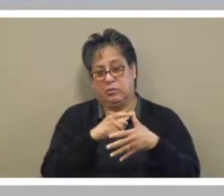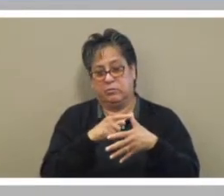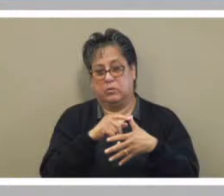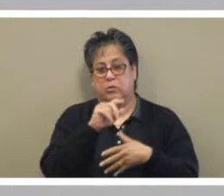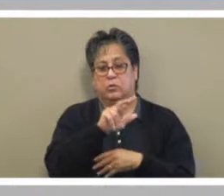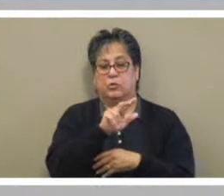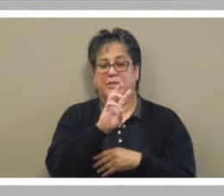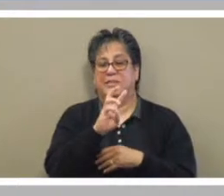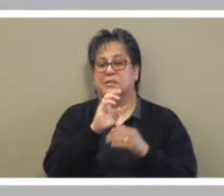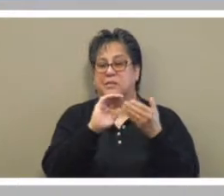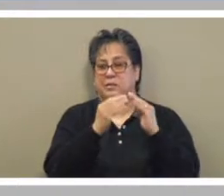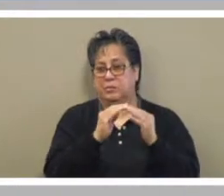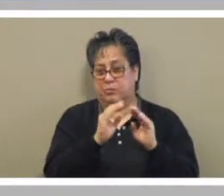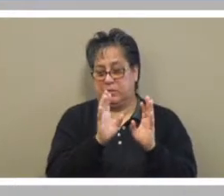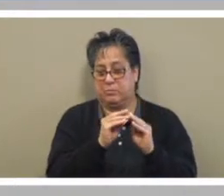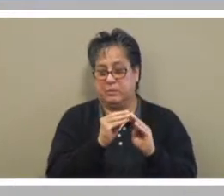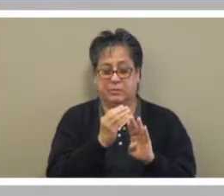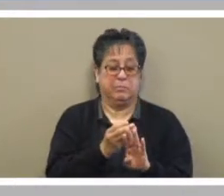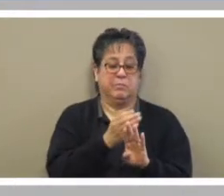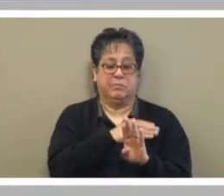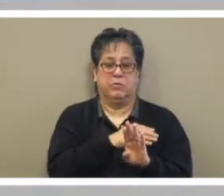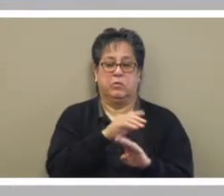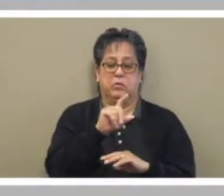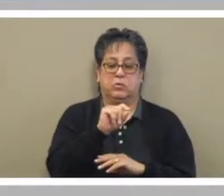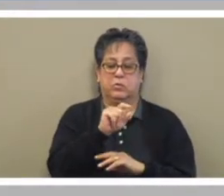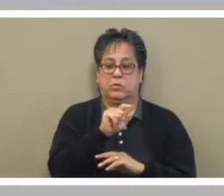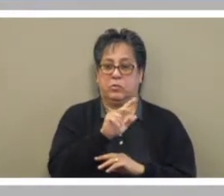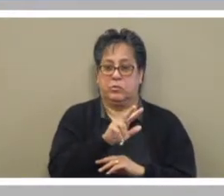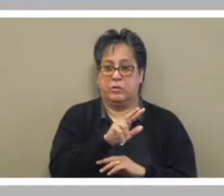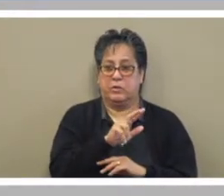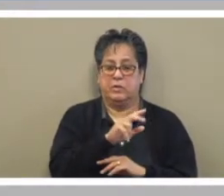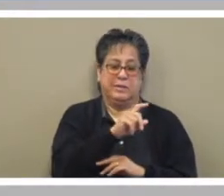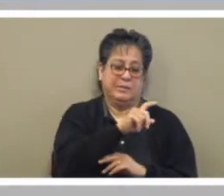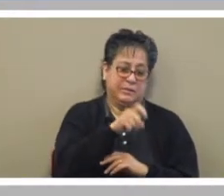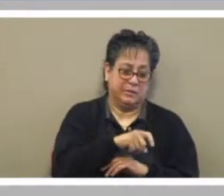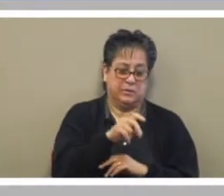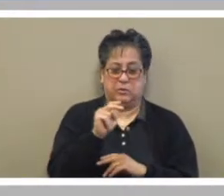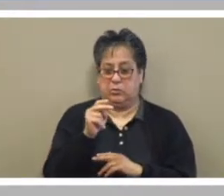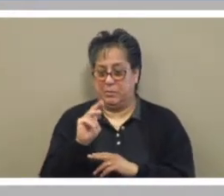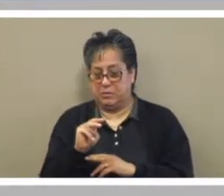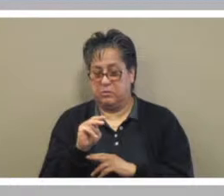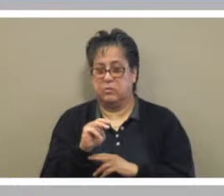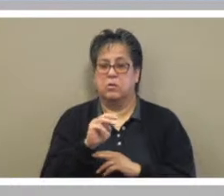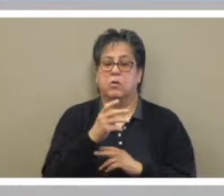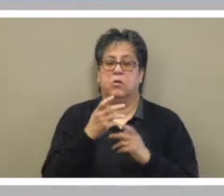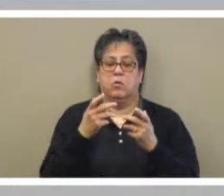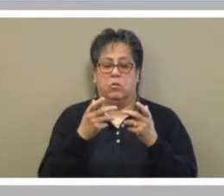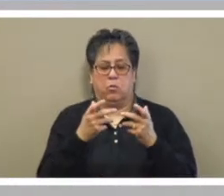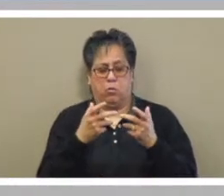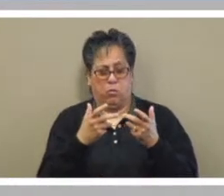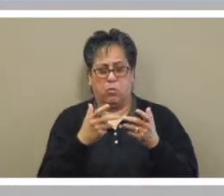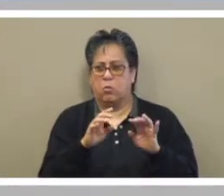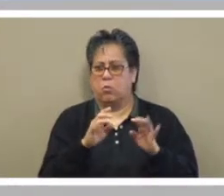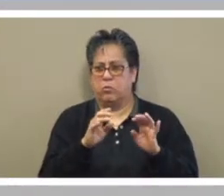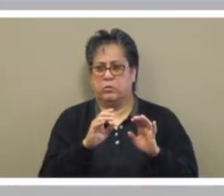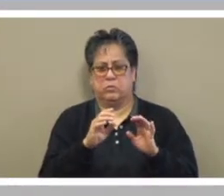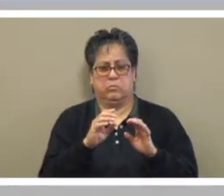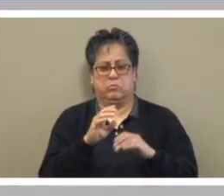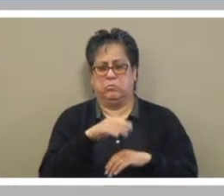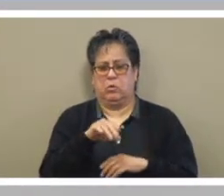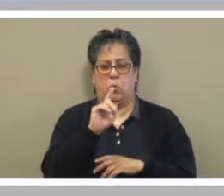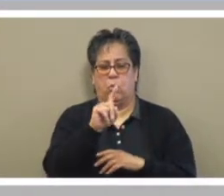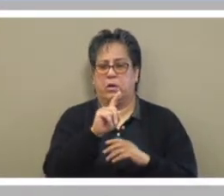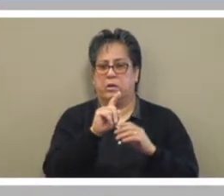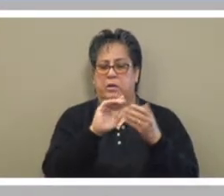36 community meetings and events in 2023 in Texas and New Mexico, and we've already reached or attended at least one